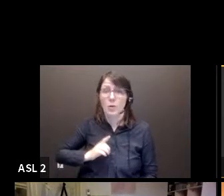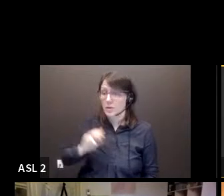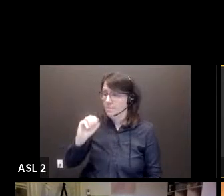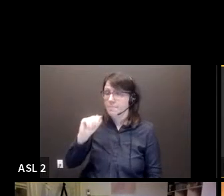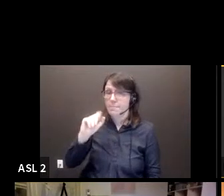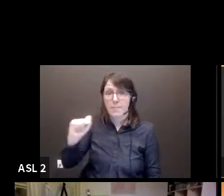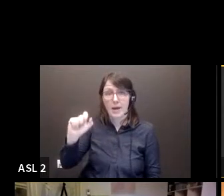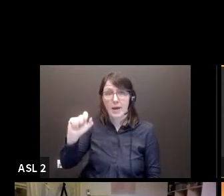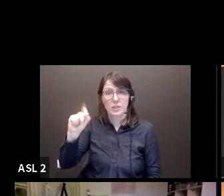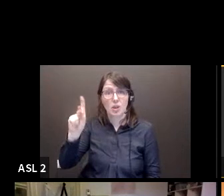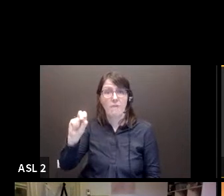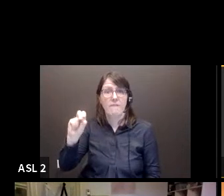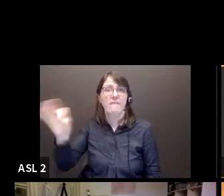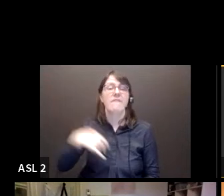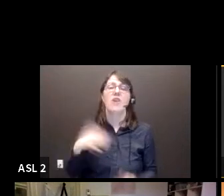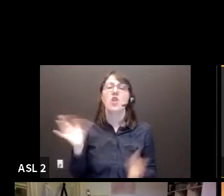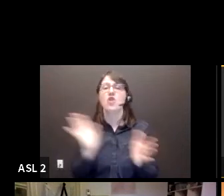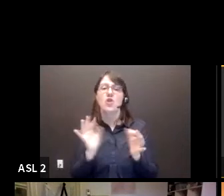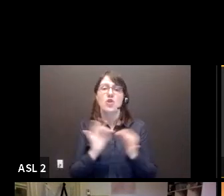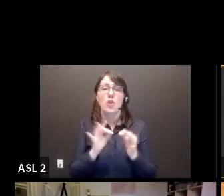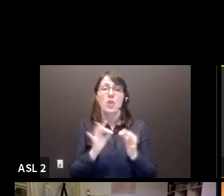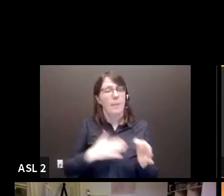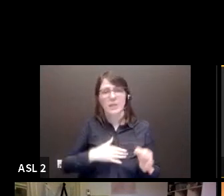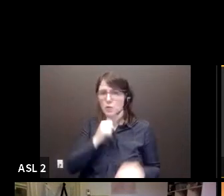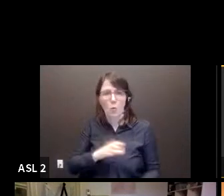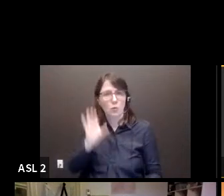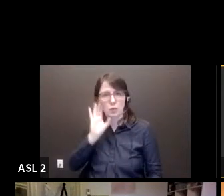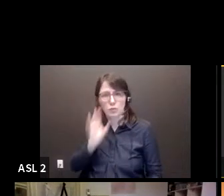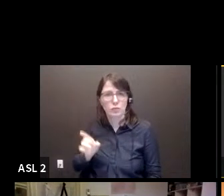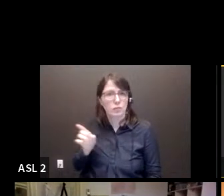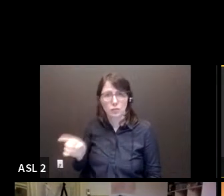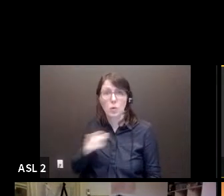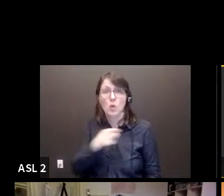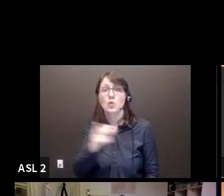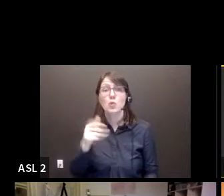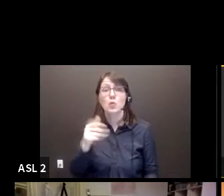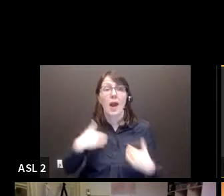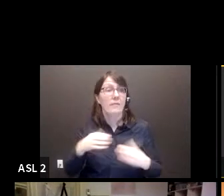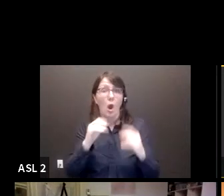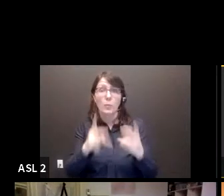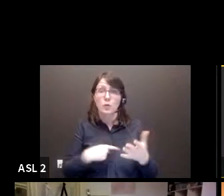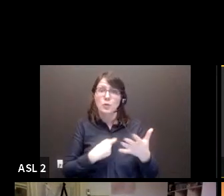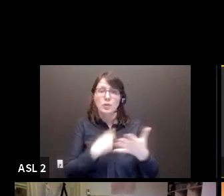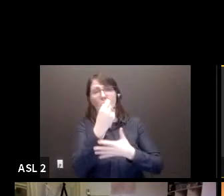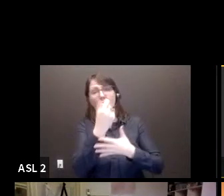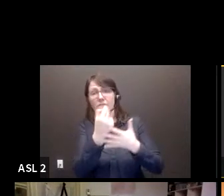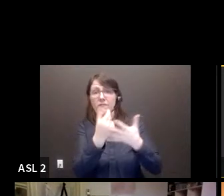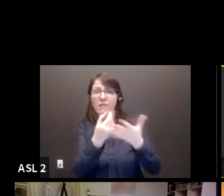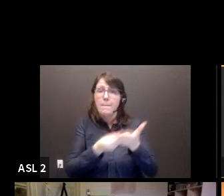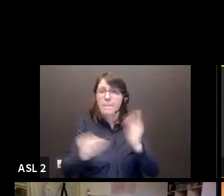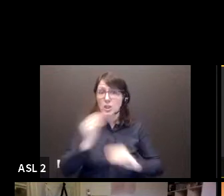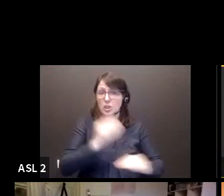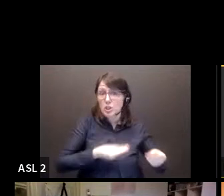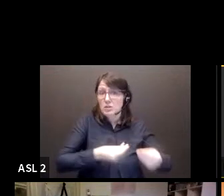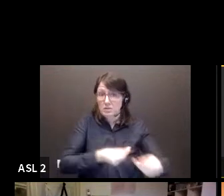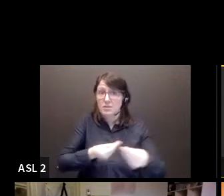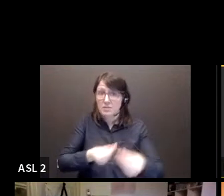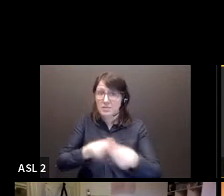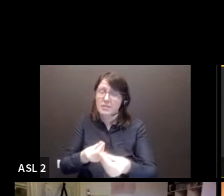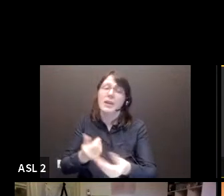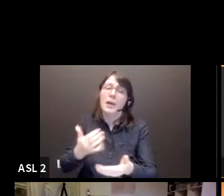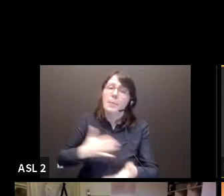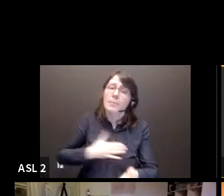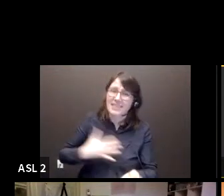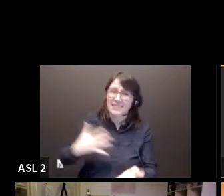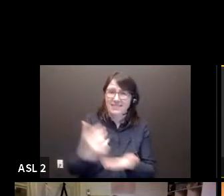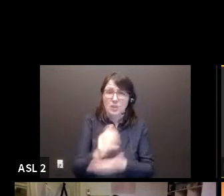keep the budget frozen you have the authority to strike line items whether people like it or not use that power and freeze the budget thank